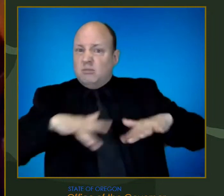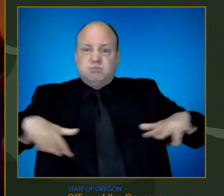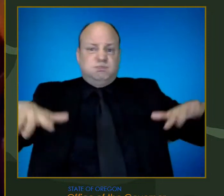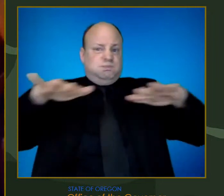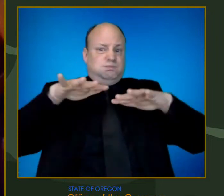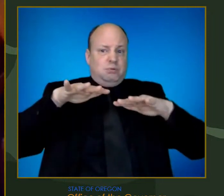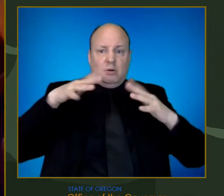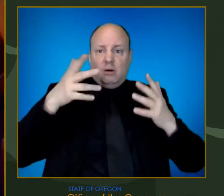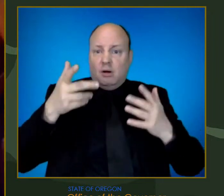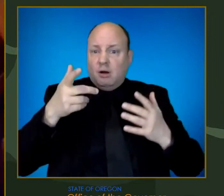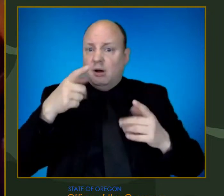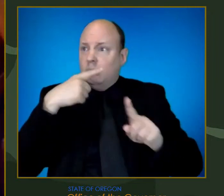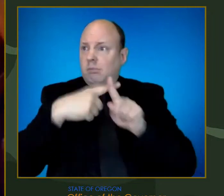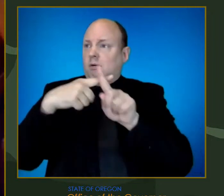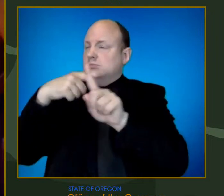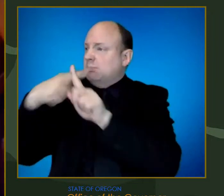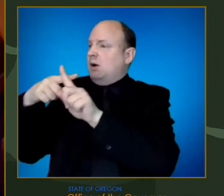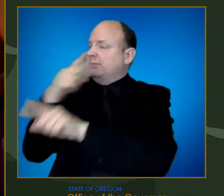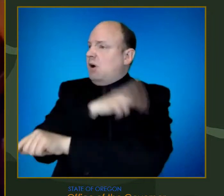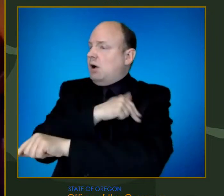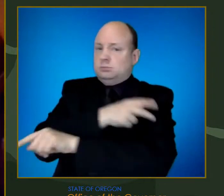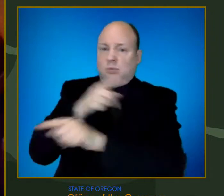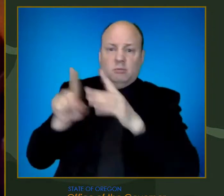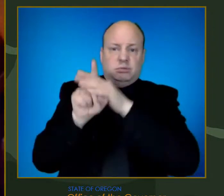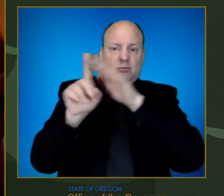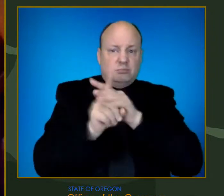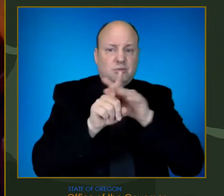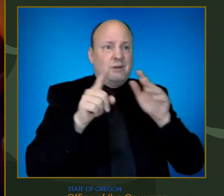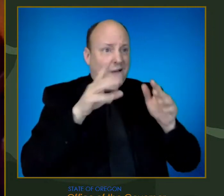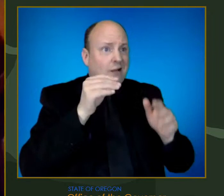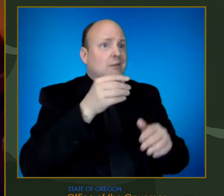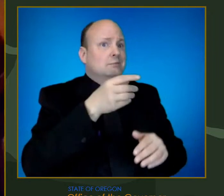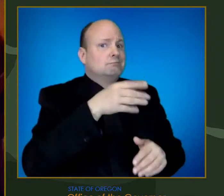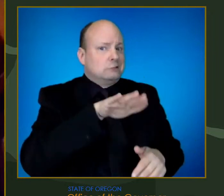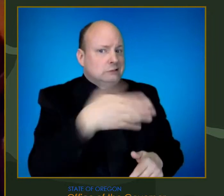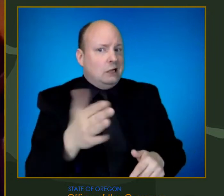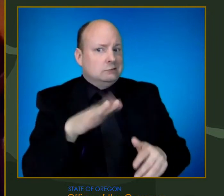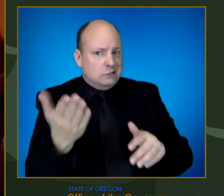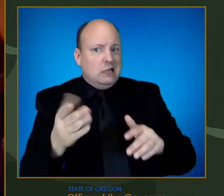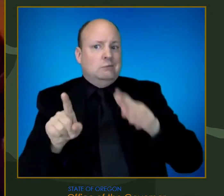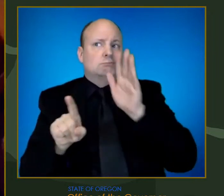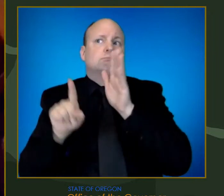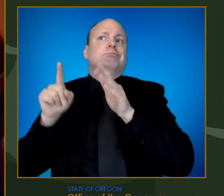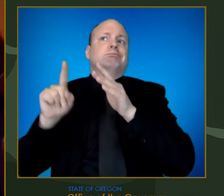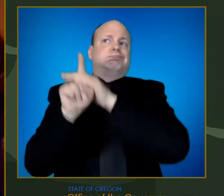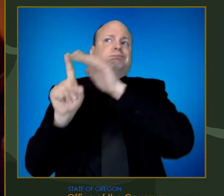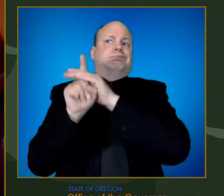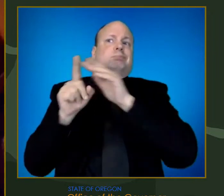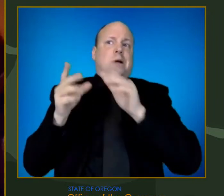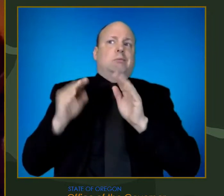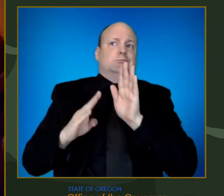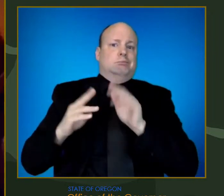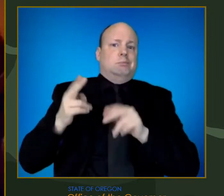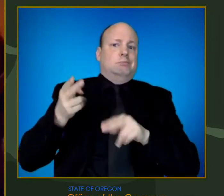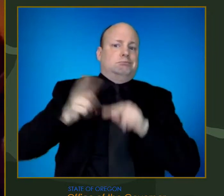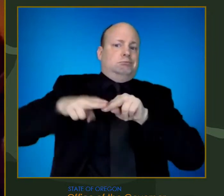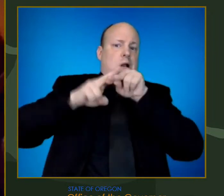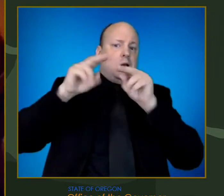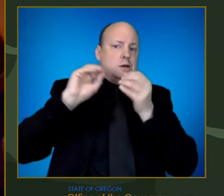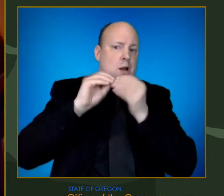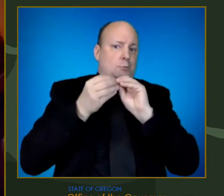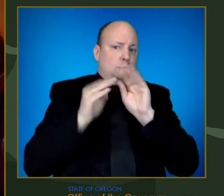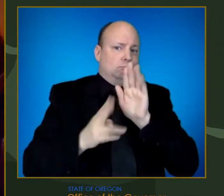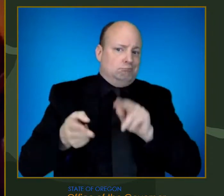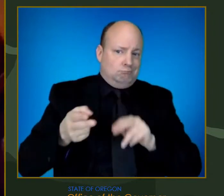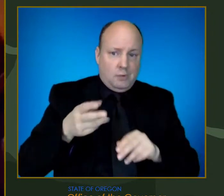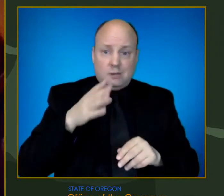and sadly, COVID-19 deaths are all on the upswing. Daily cases of COVID-19 have more than doubled in